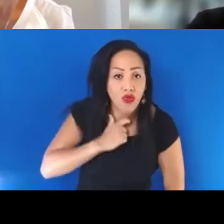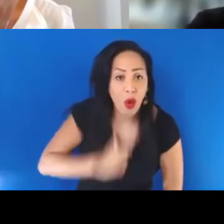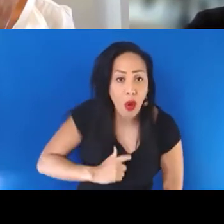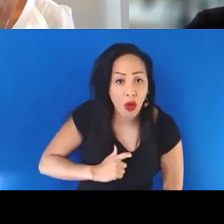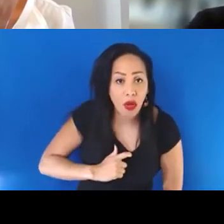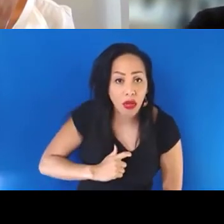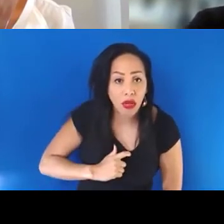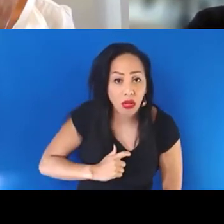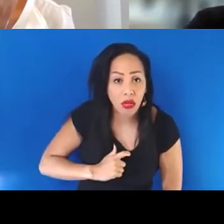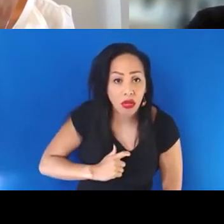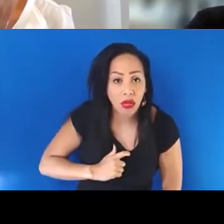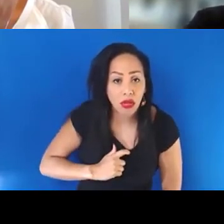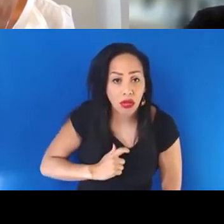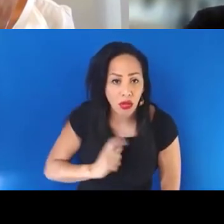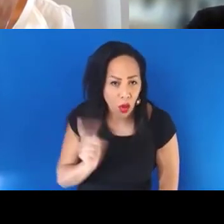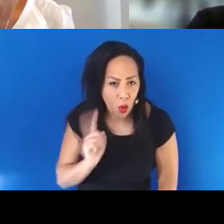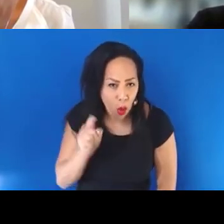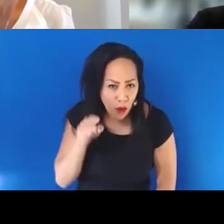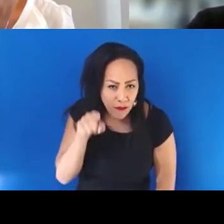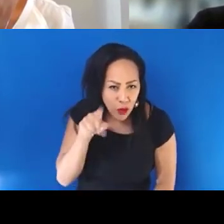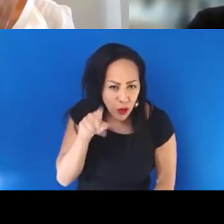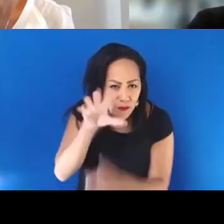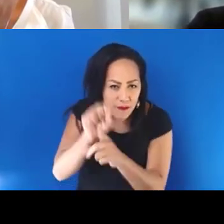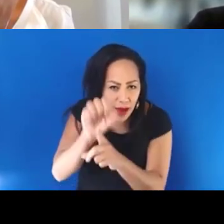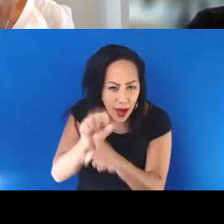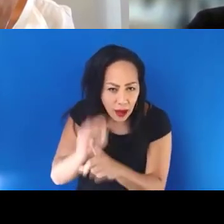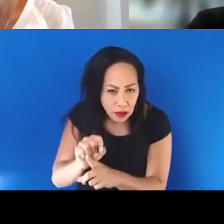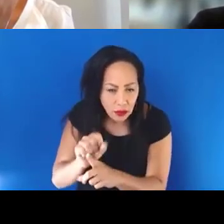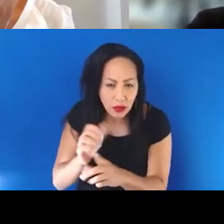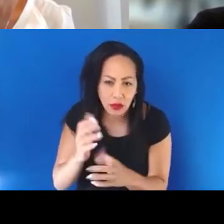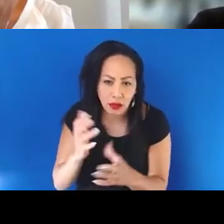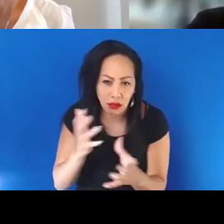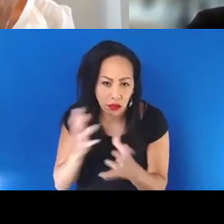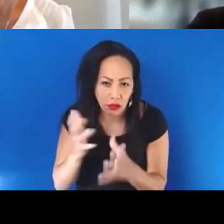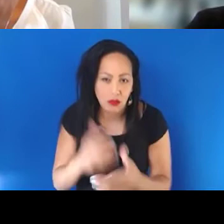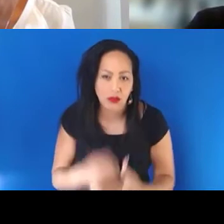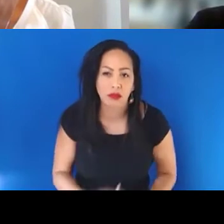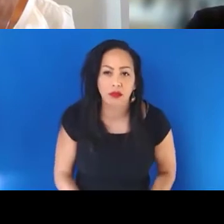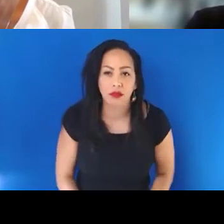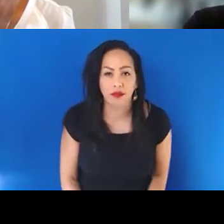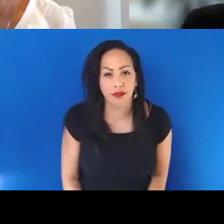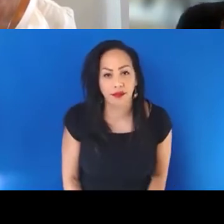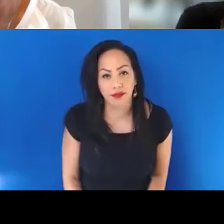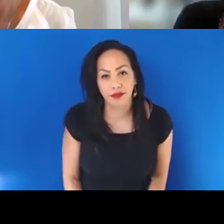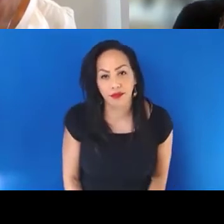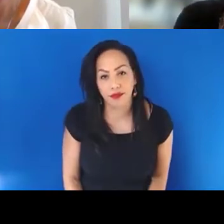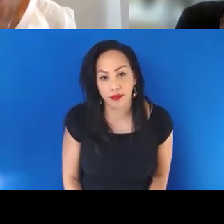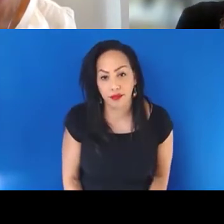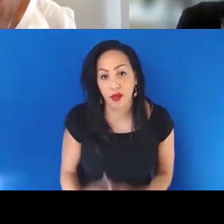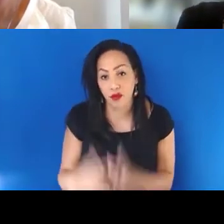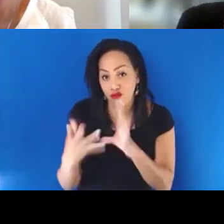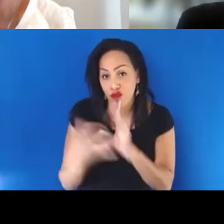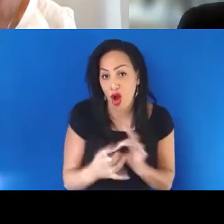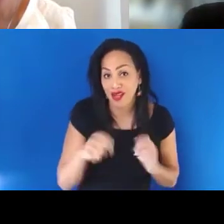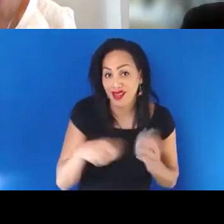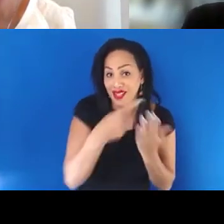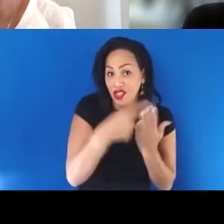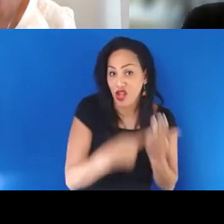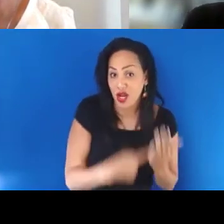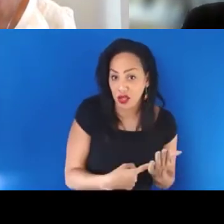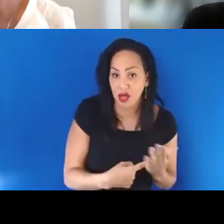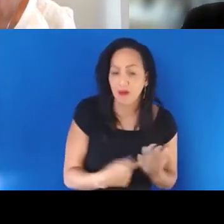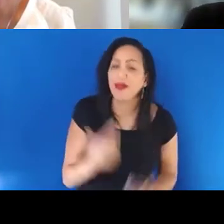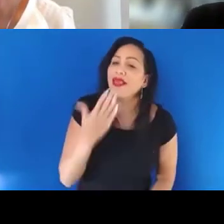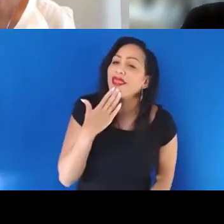are beginning to find in terms of this agenda at UN Women? Thank you so much, Gabriella. It's a